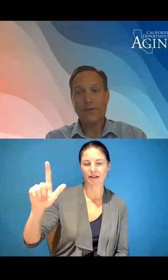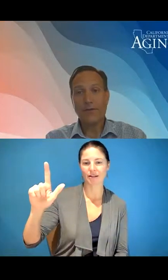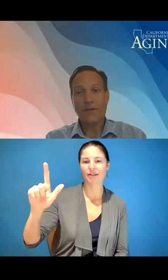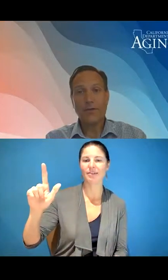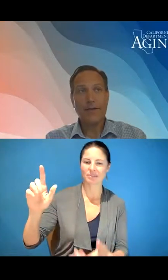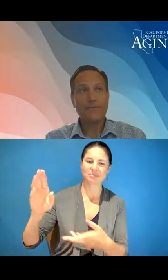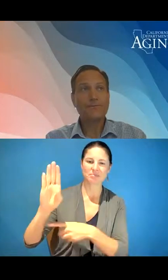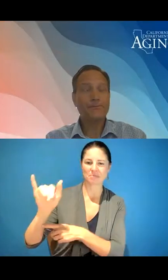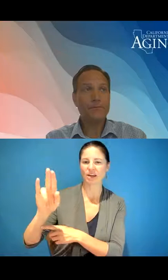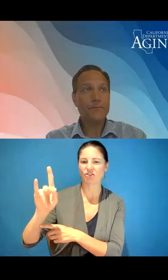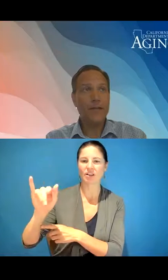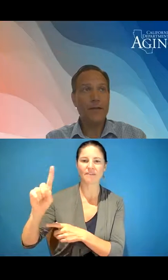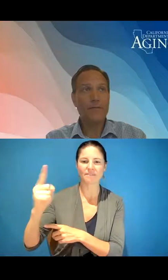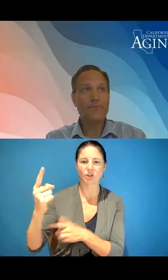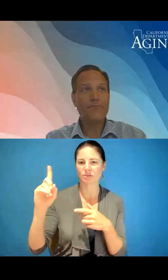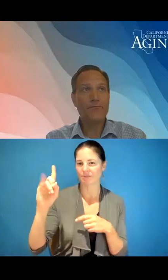currently reviewing our plan.